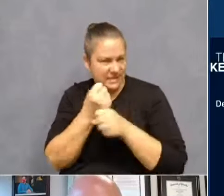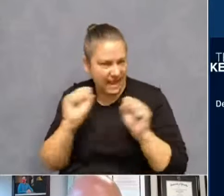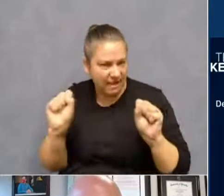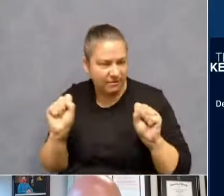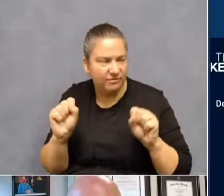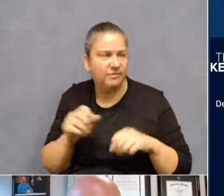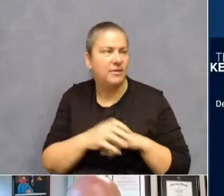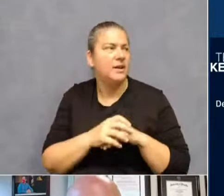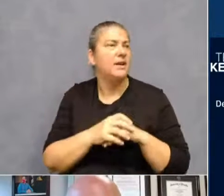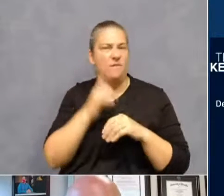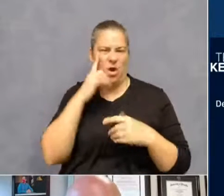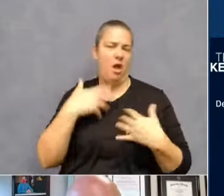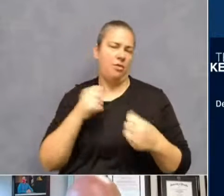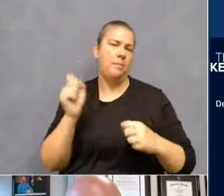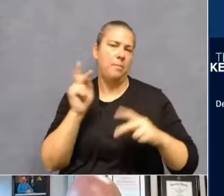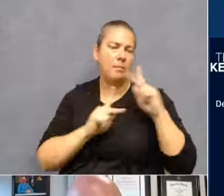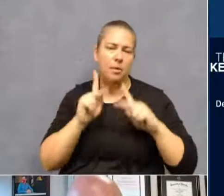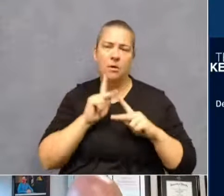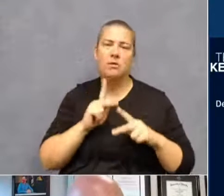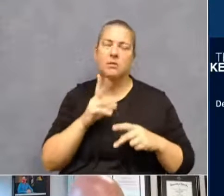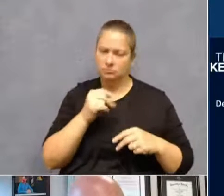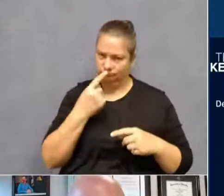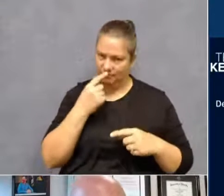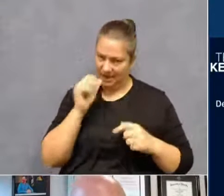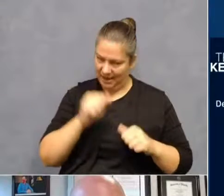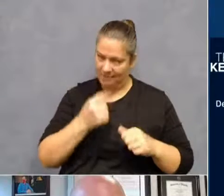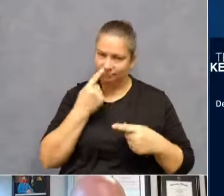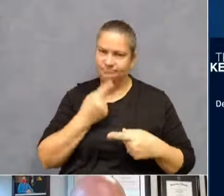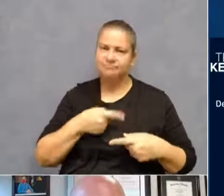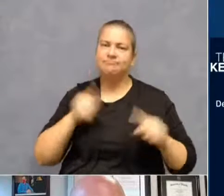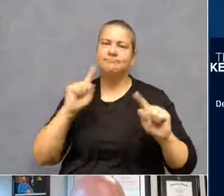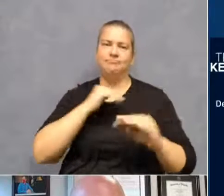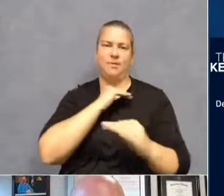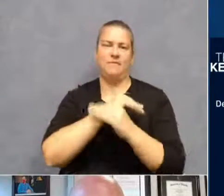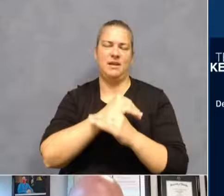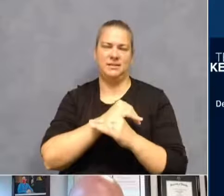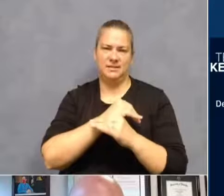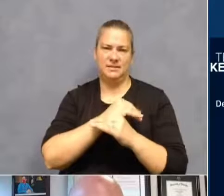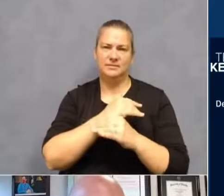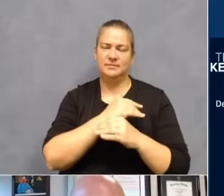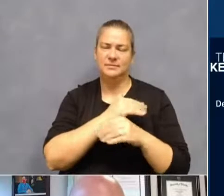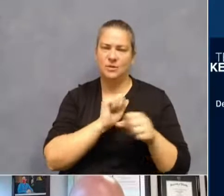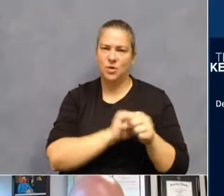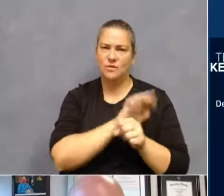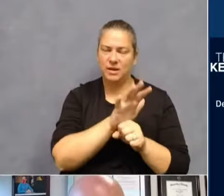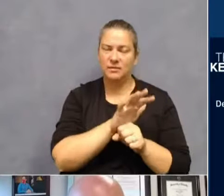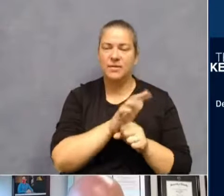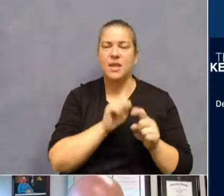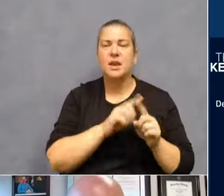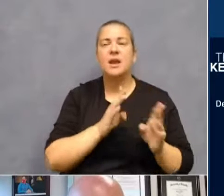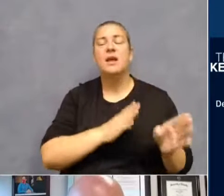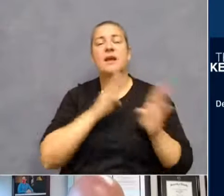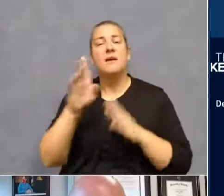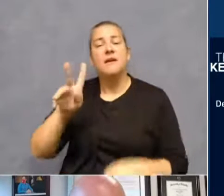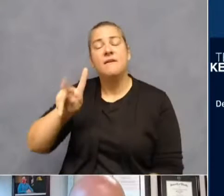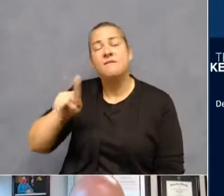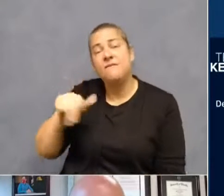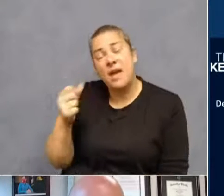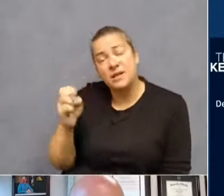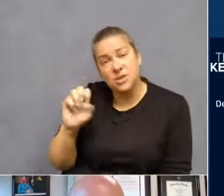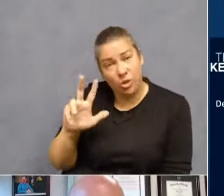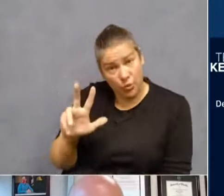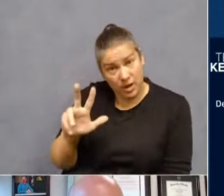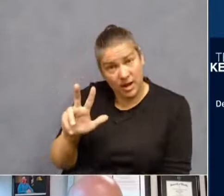be effective in preventing the disease. And then they move to phase 3, which are large-scale trials. In this